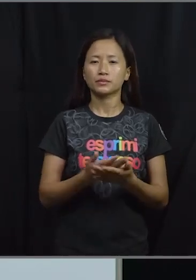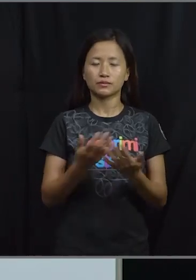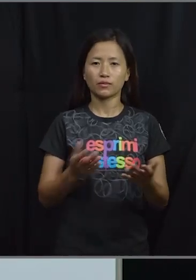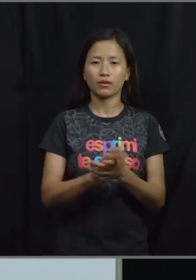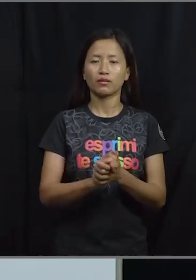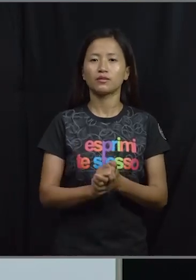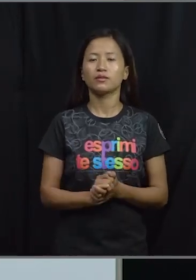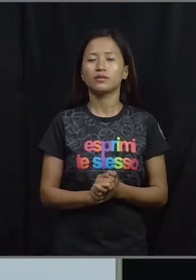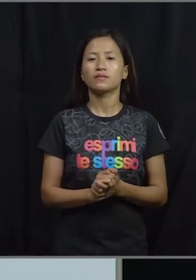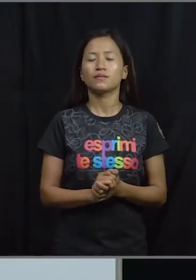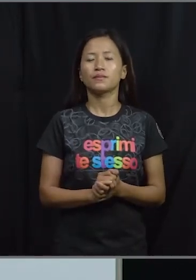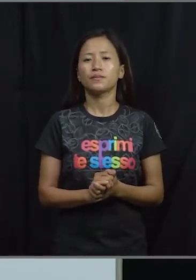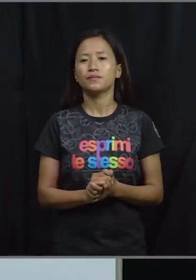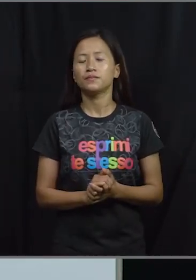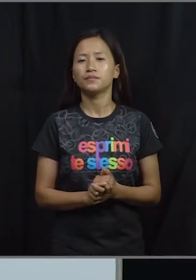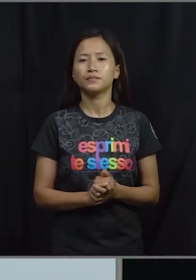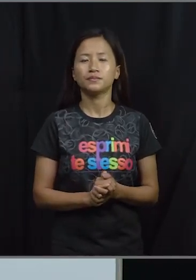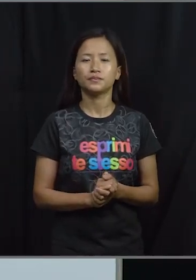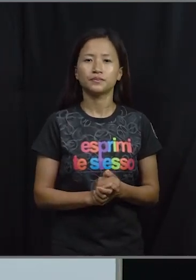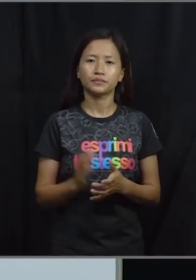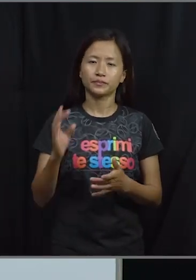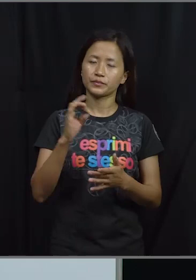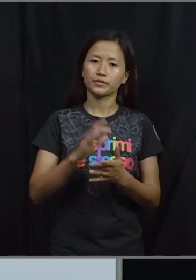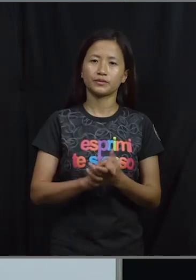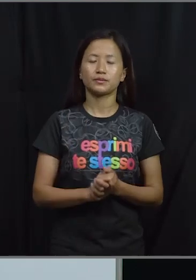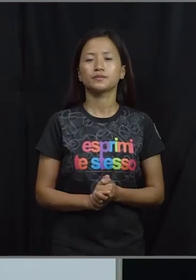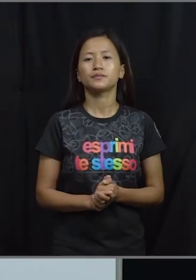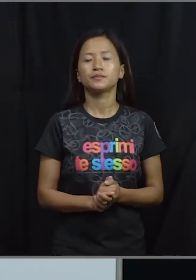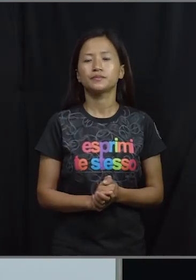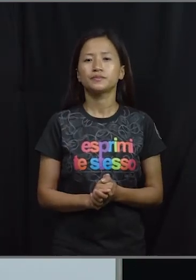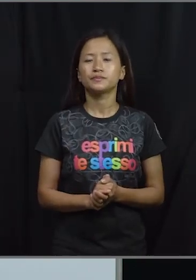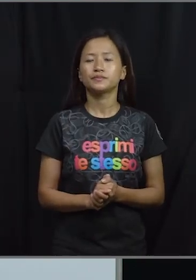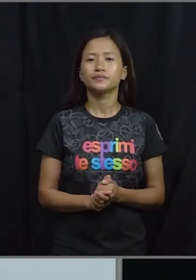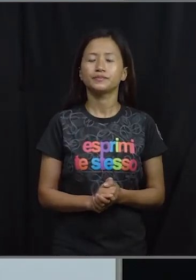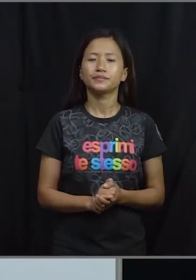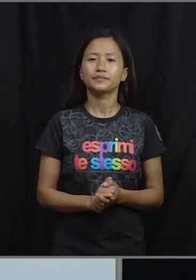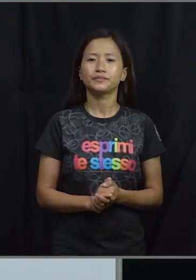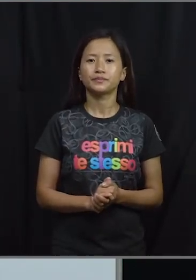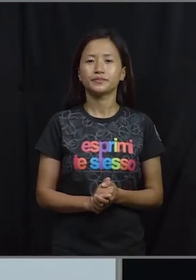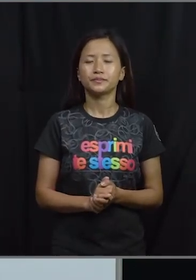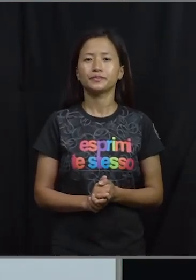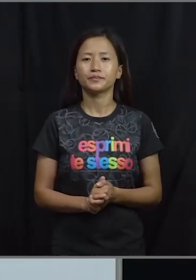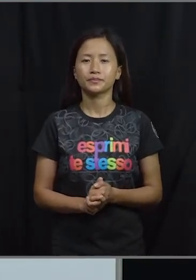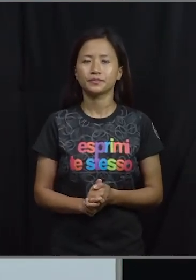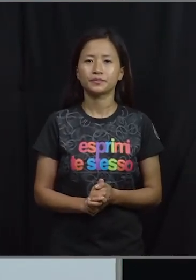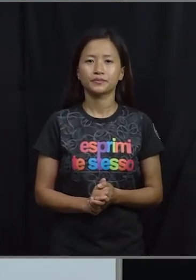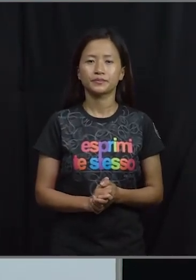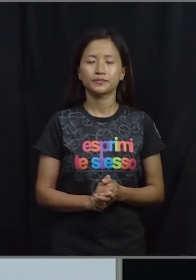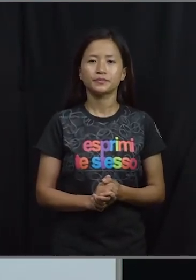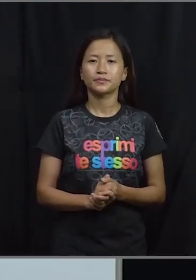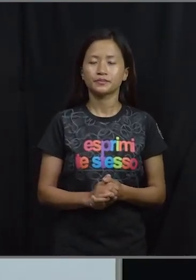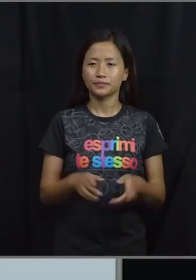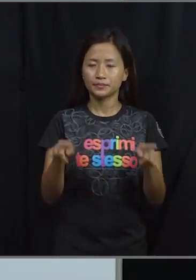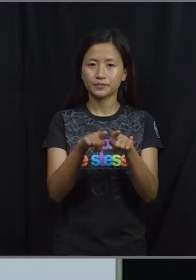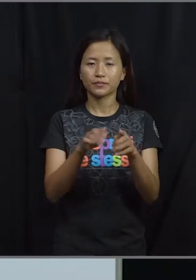commodity at a particular price during a given period of time will be called market demand. Understood?